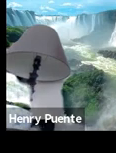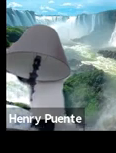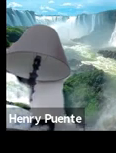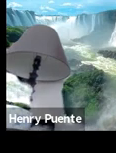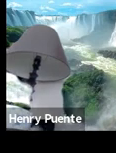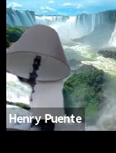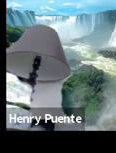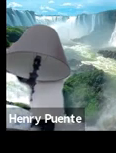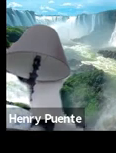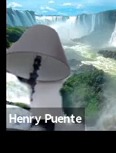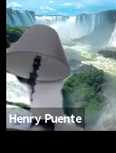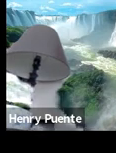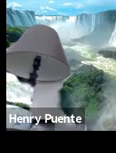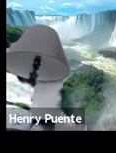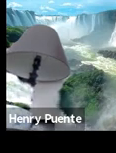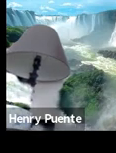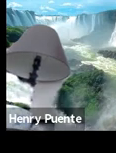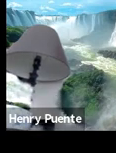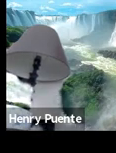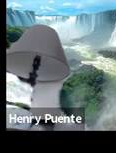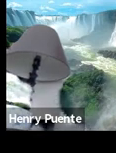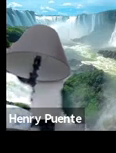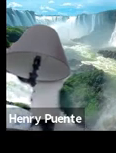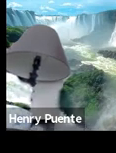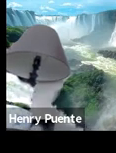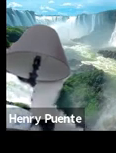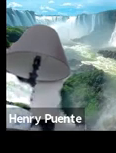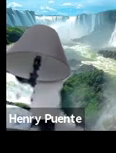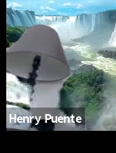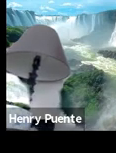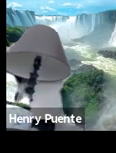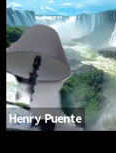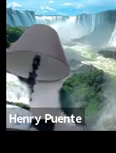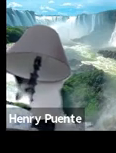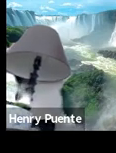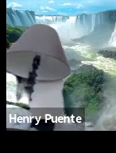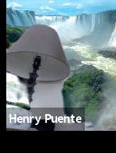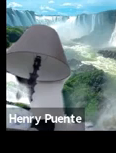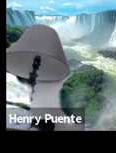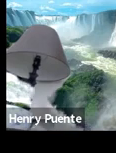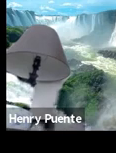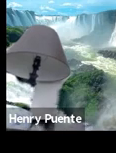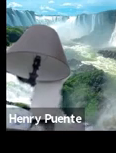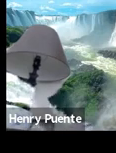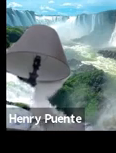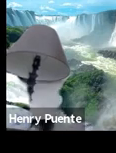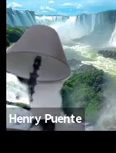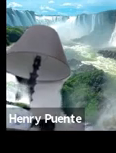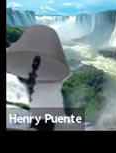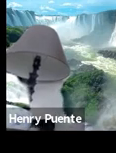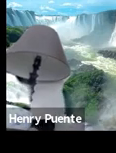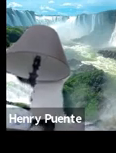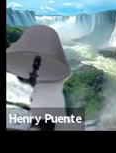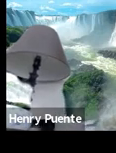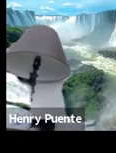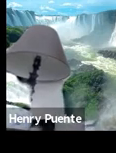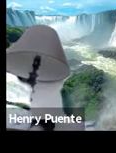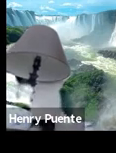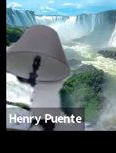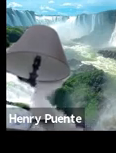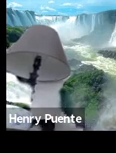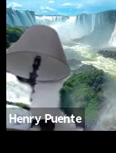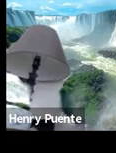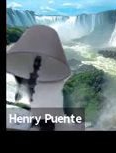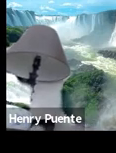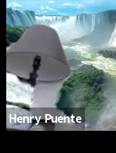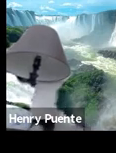sometimes performers, whether it's a singer, an actor, actress, whatever, become role models. An